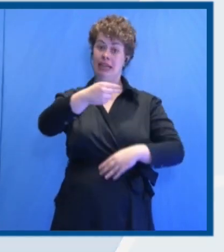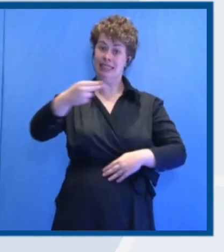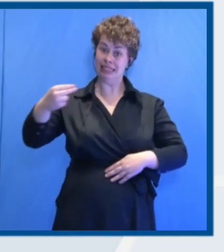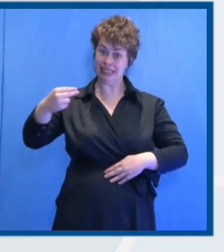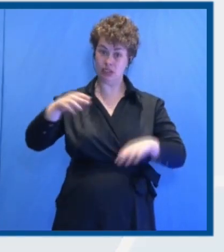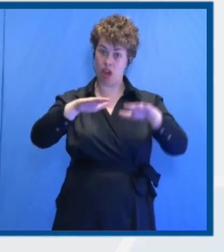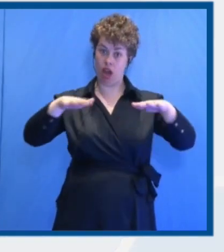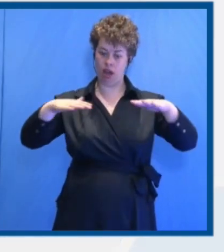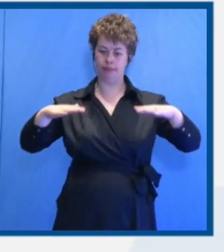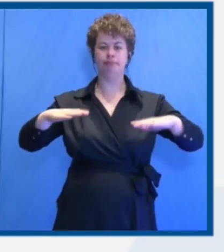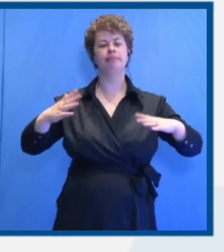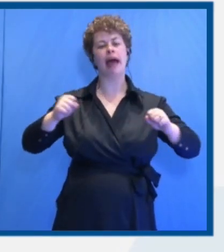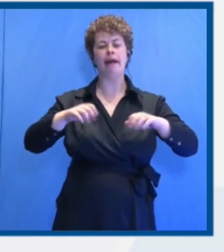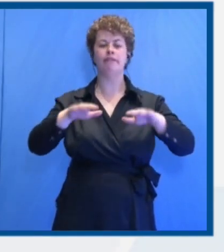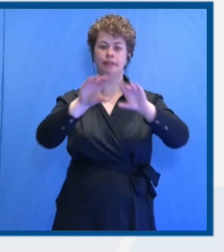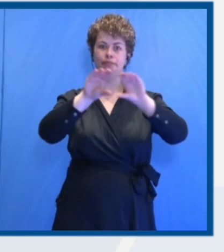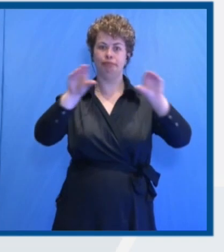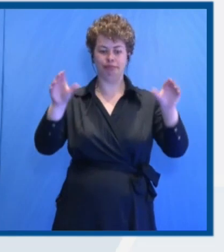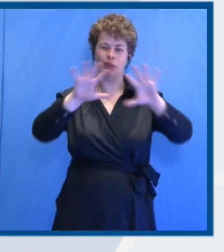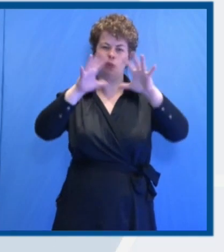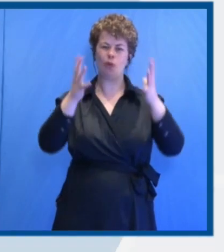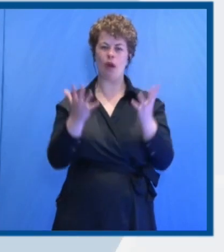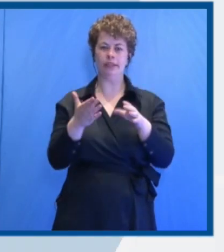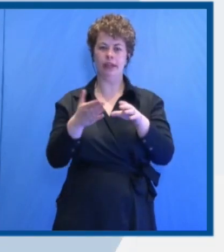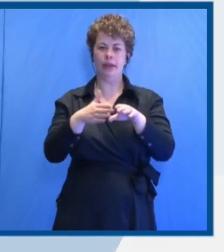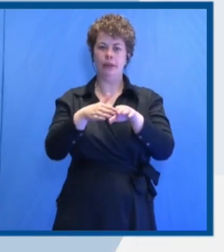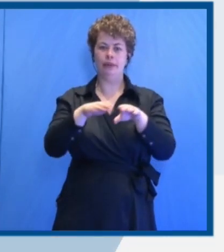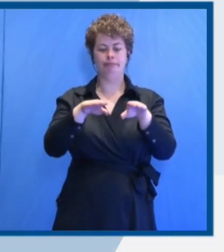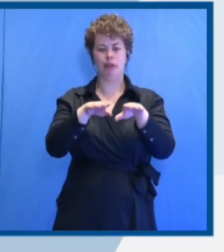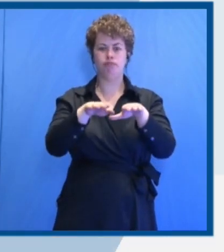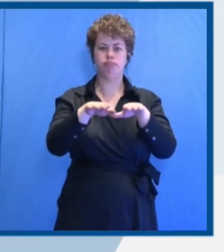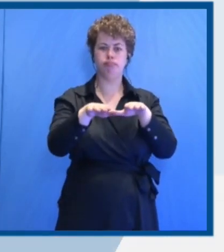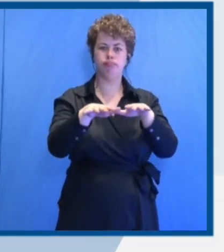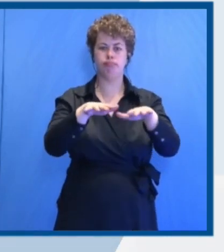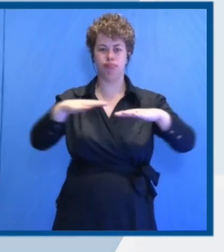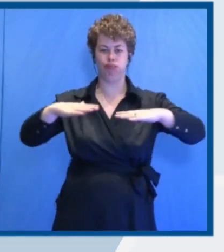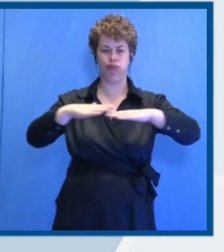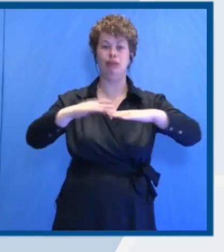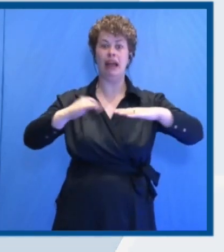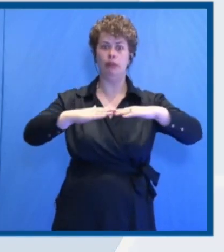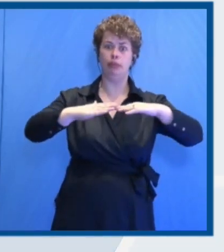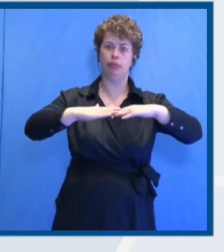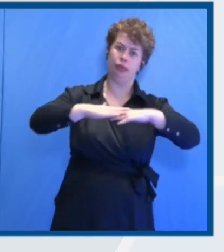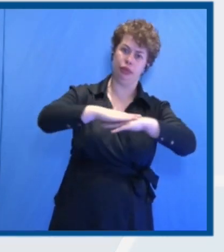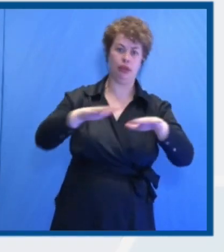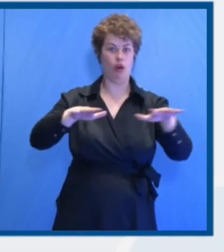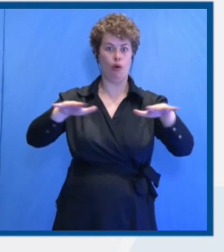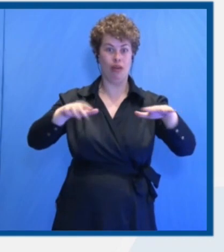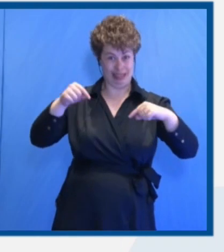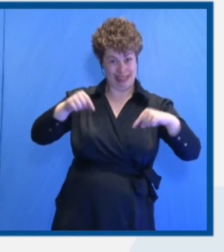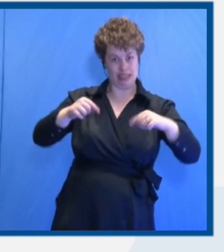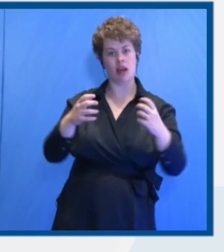terrain and also composed by loose material. Population growth and regional development tend to increase